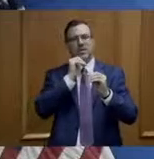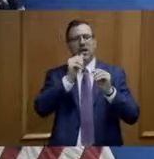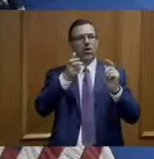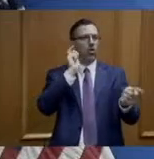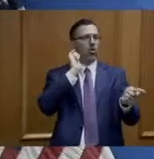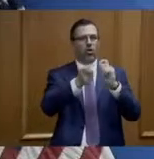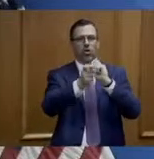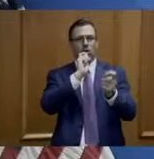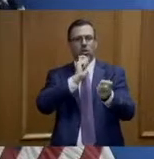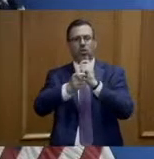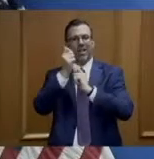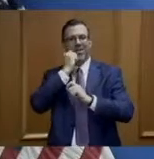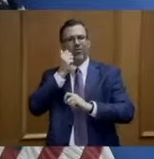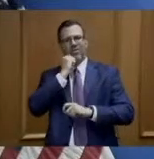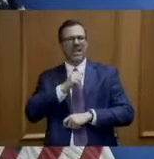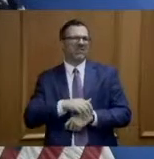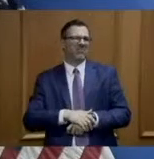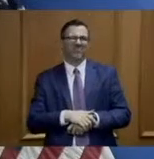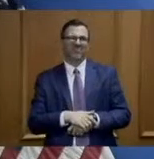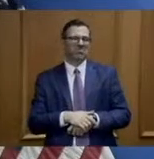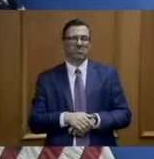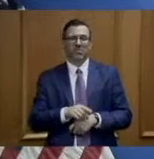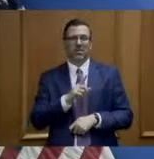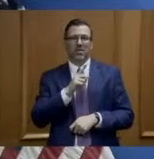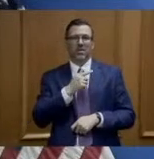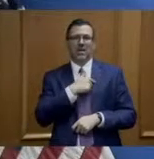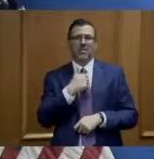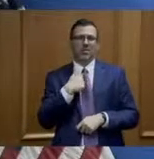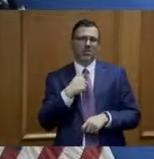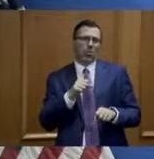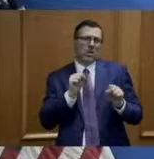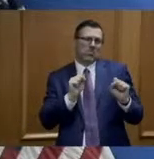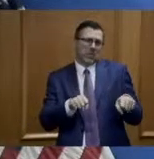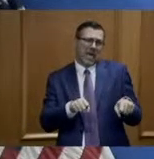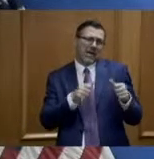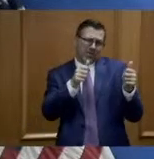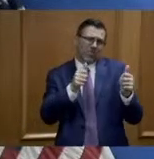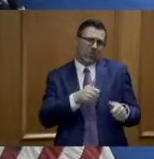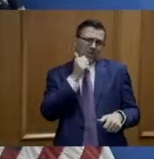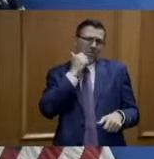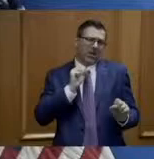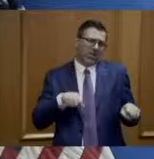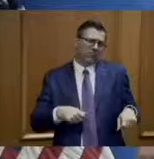basis. But the short answer is there's no reason we can't post it every day.